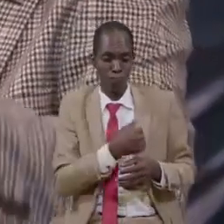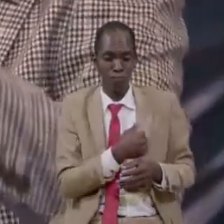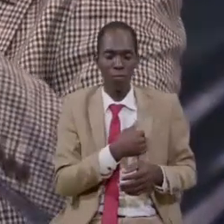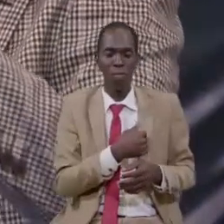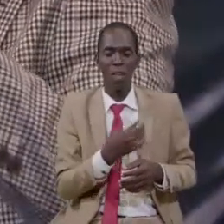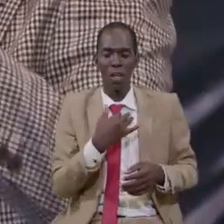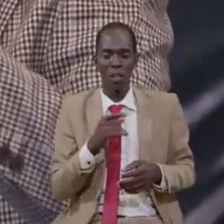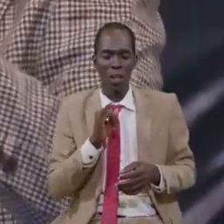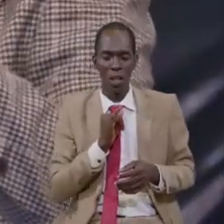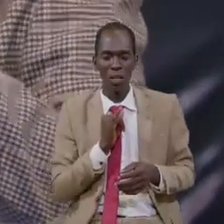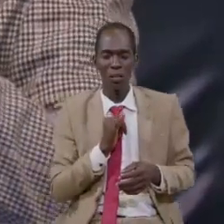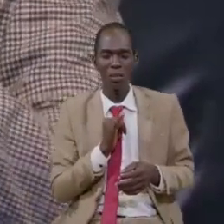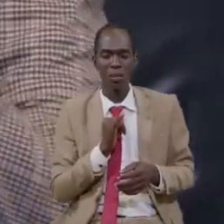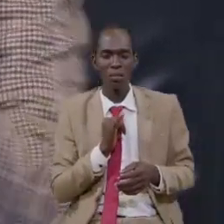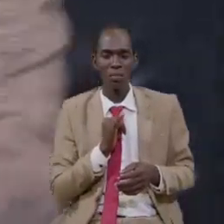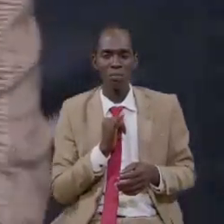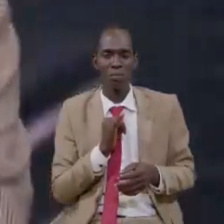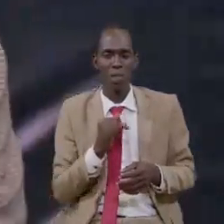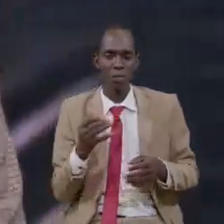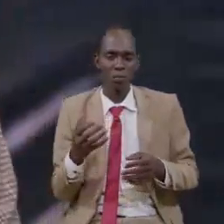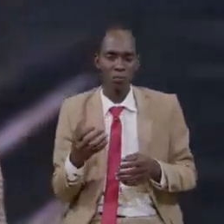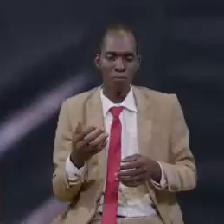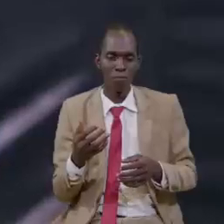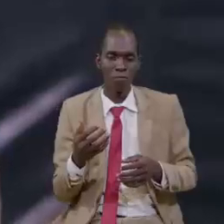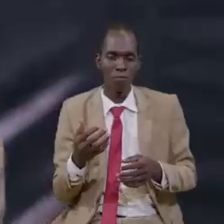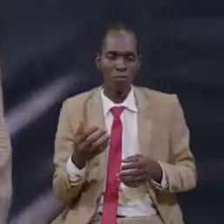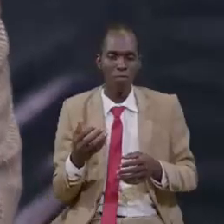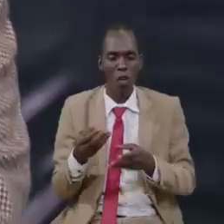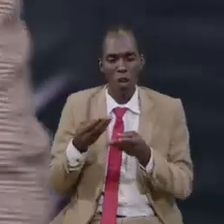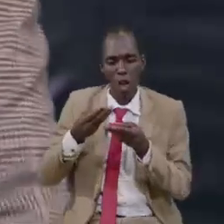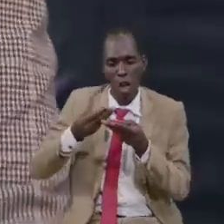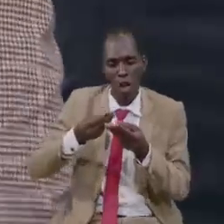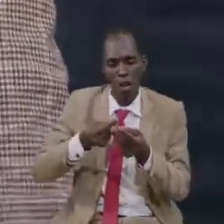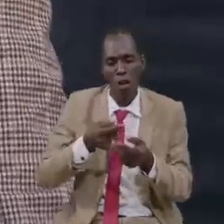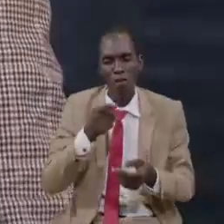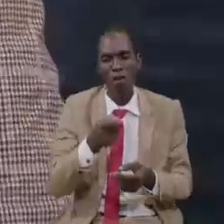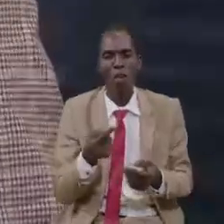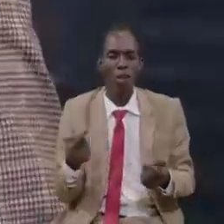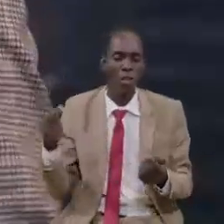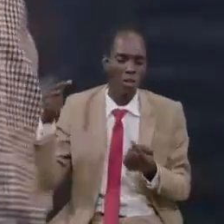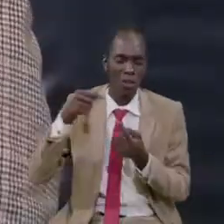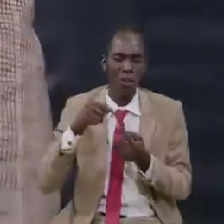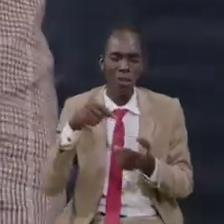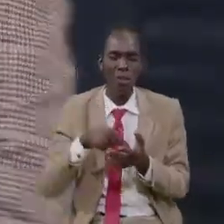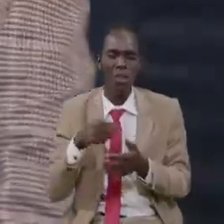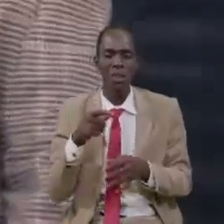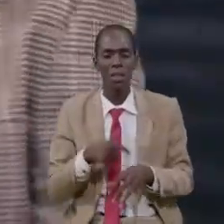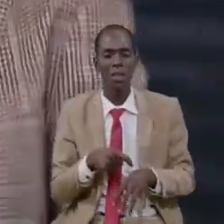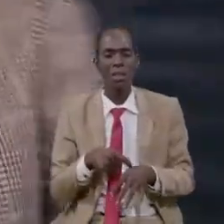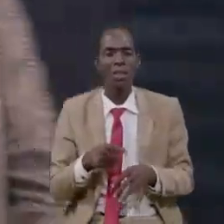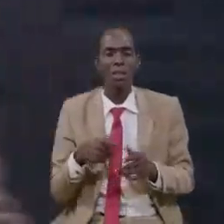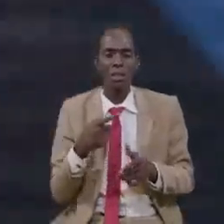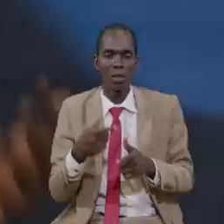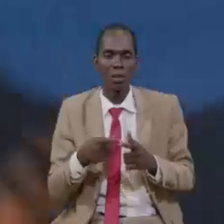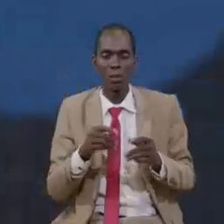and I kind of fed you until this time, then put a curse on that